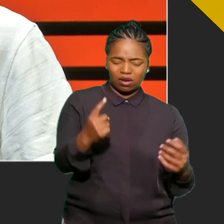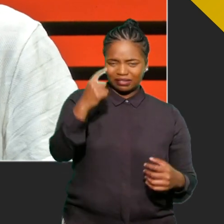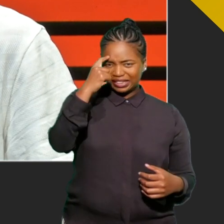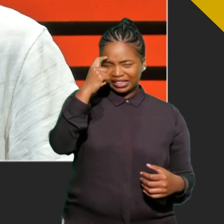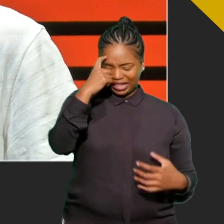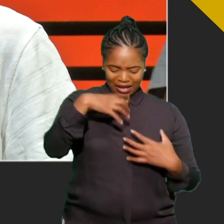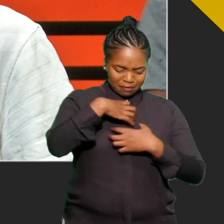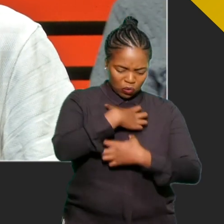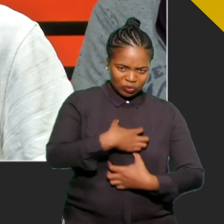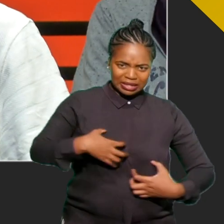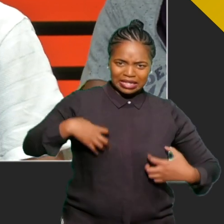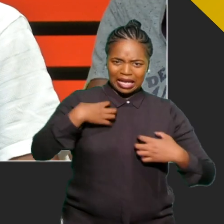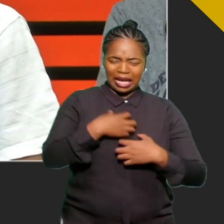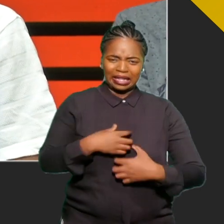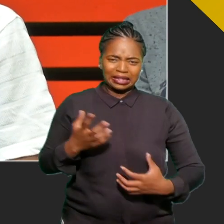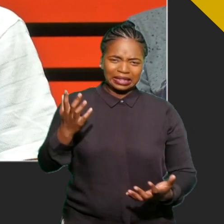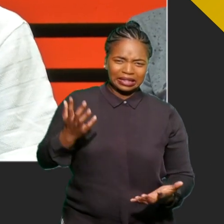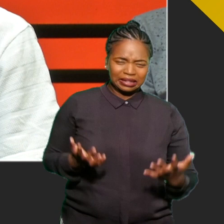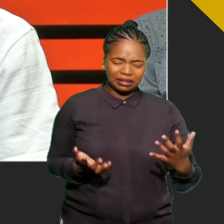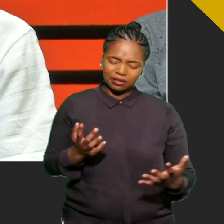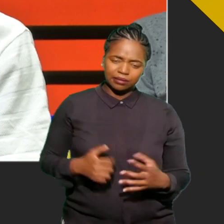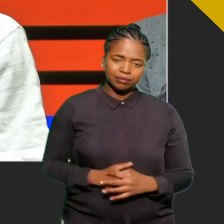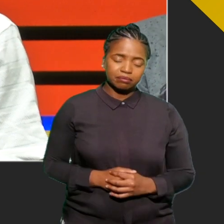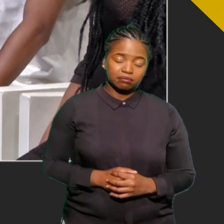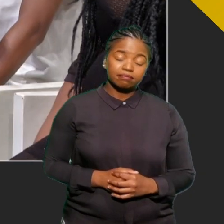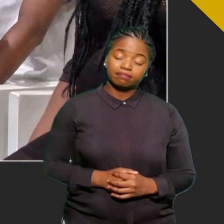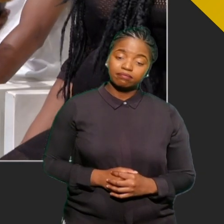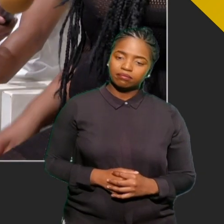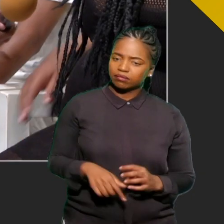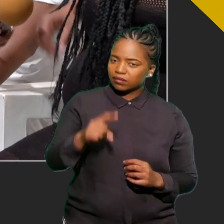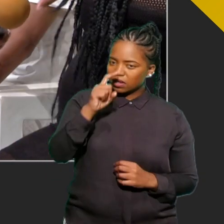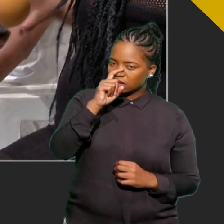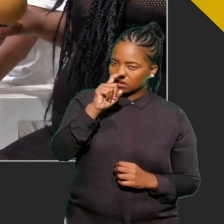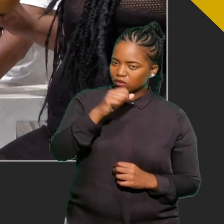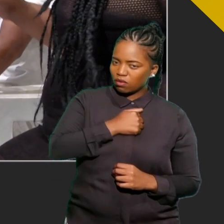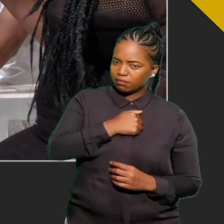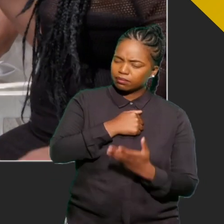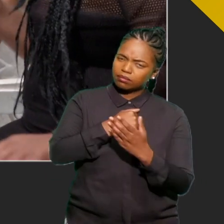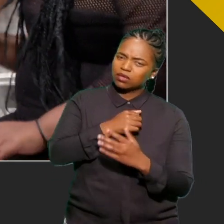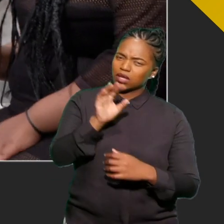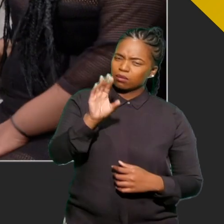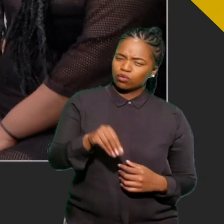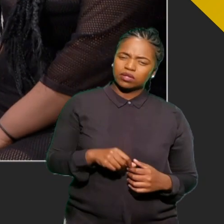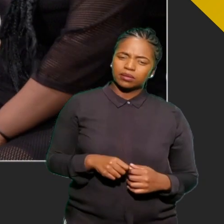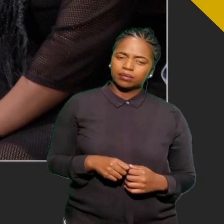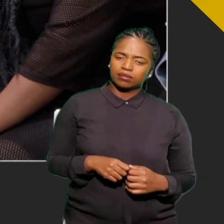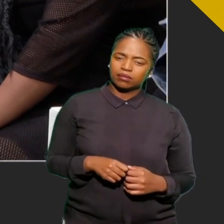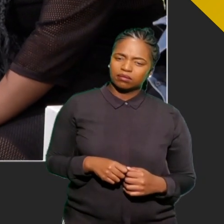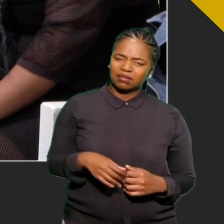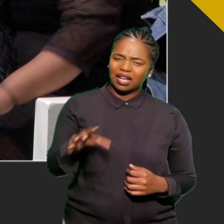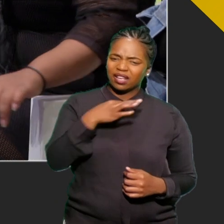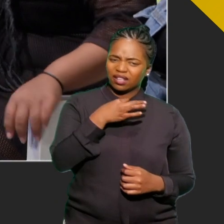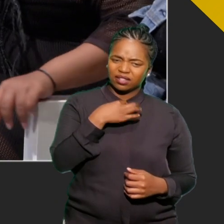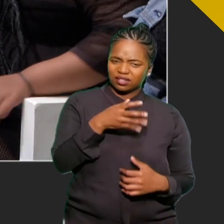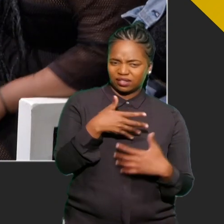so emotionally, and so on, you know. Yeah. Okay. So I'm gonna look for Nkulume. You can speak English. I